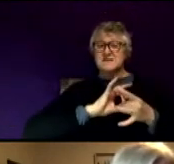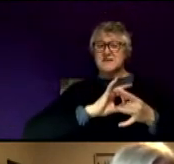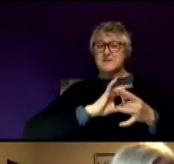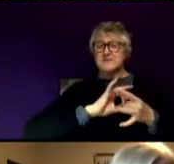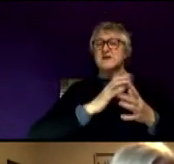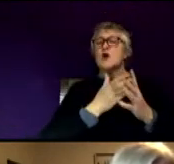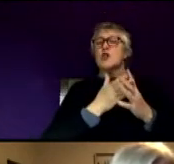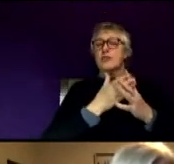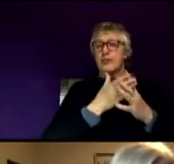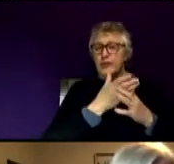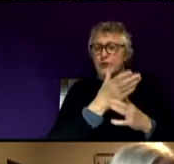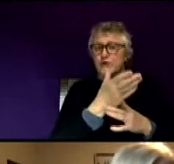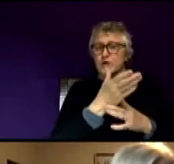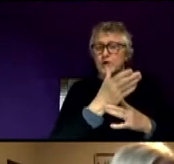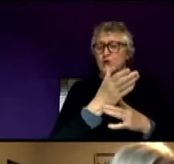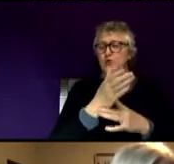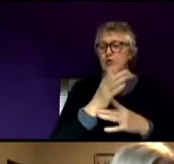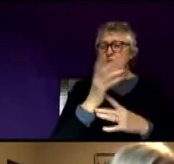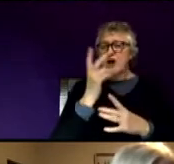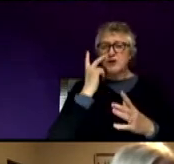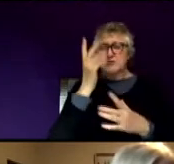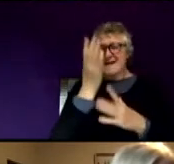is a word hardly used anymore.